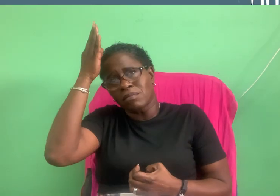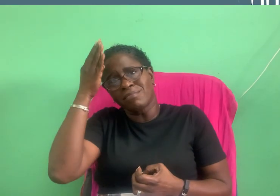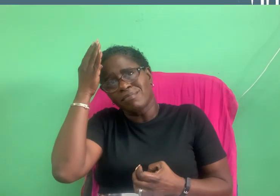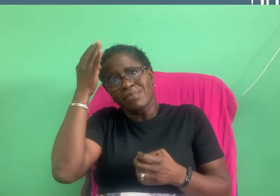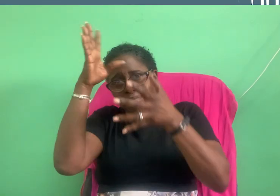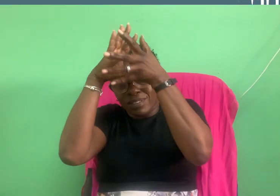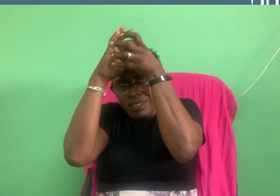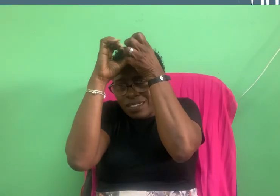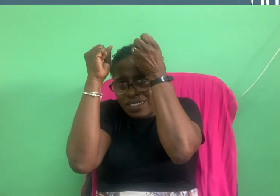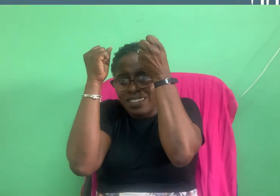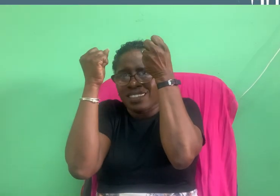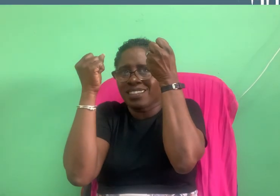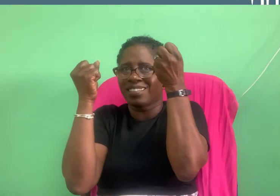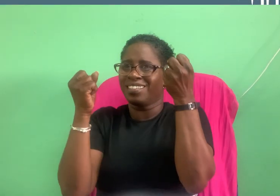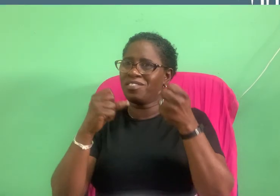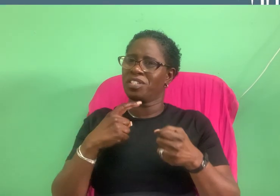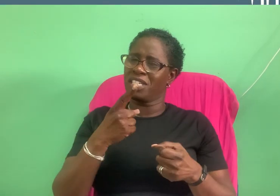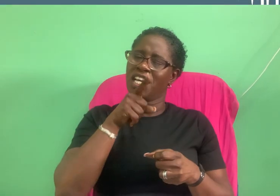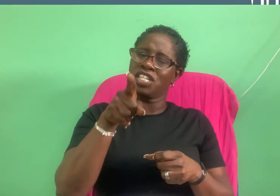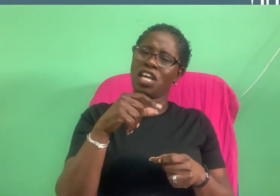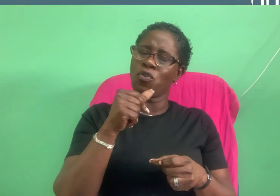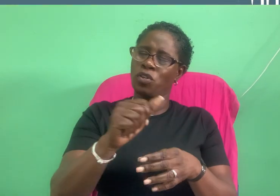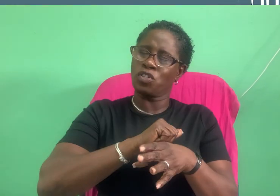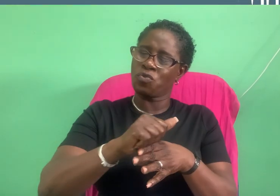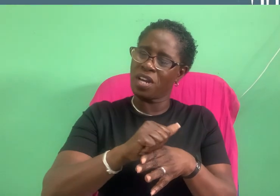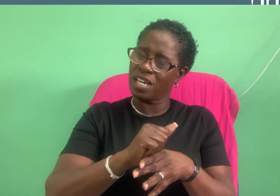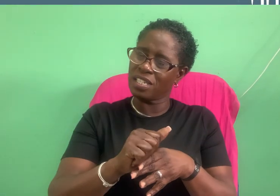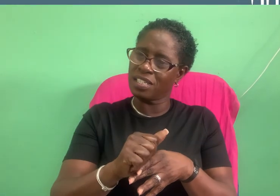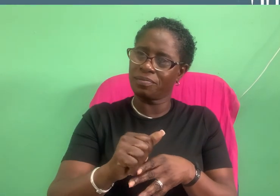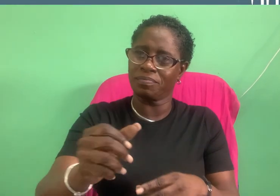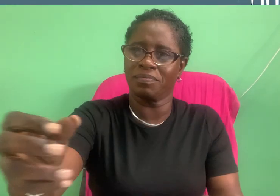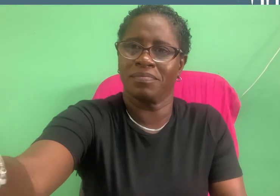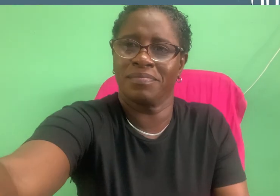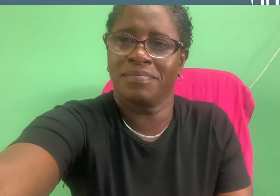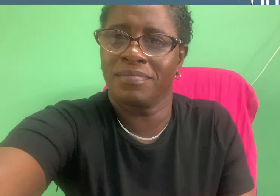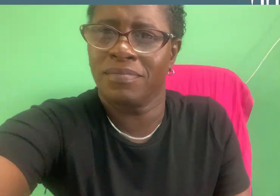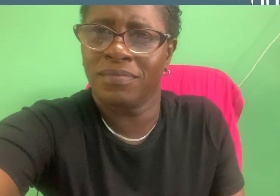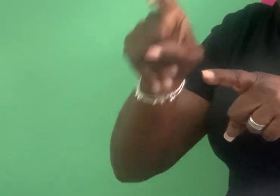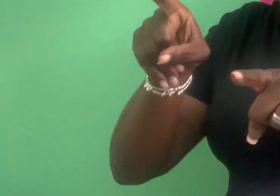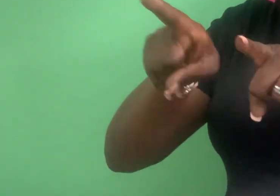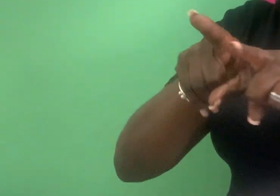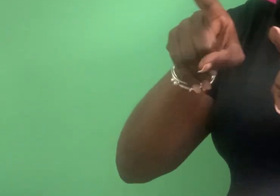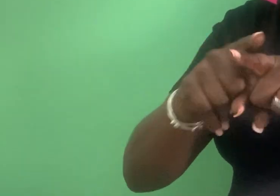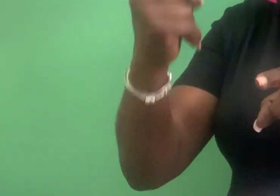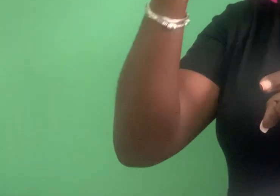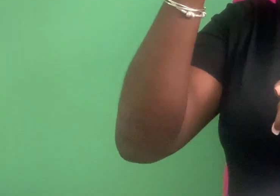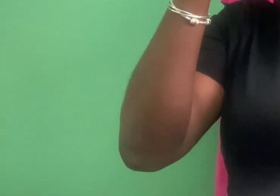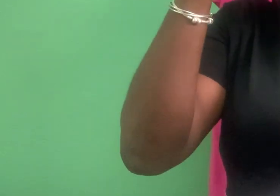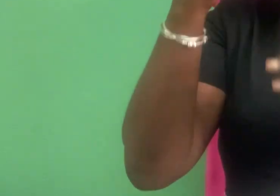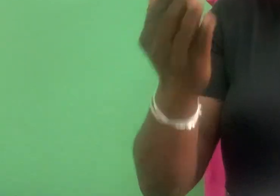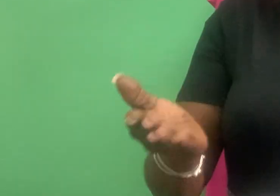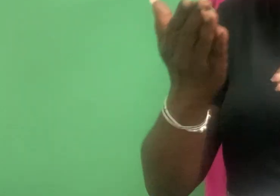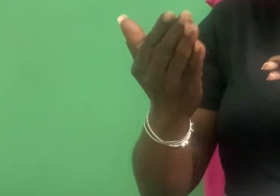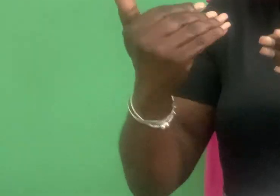not really trained to look at other aspects and to see and to evaluate our clients on the basis of whether or not they might have